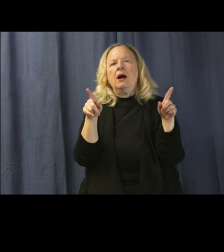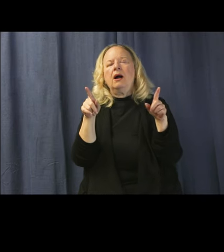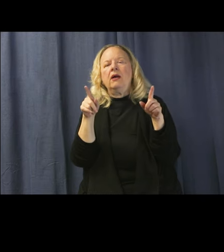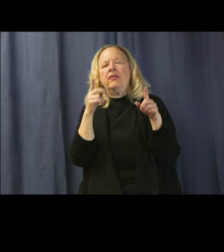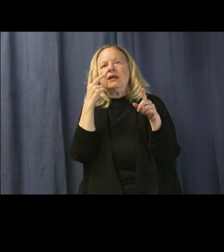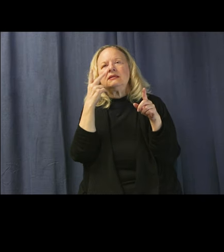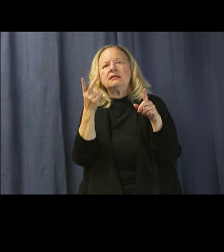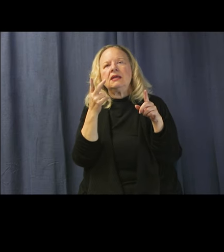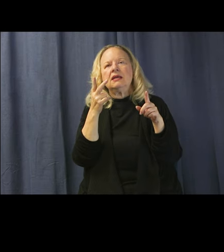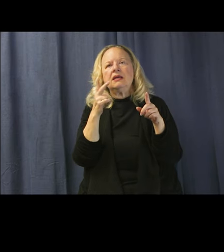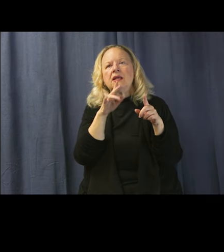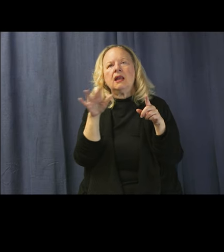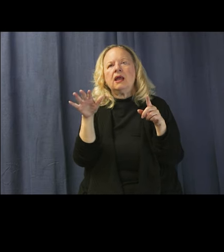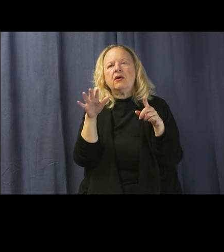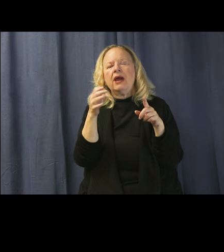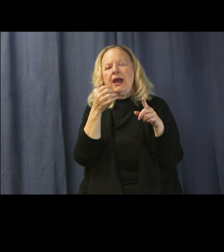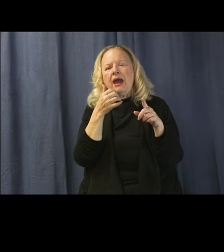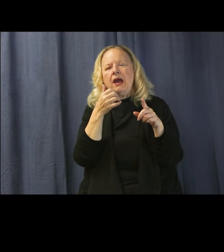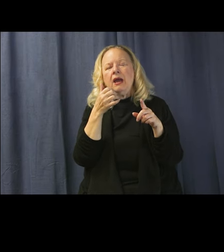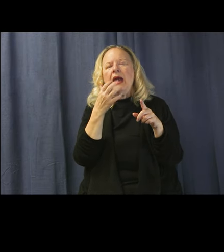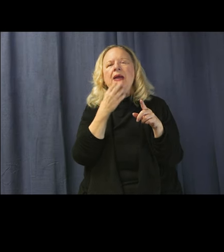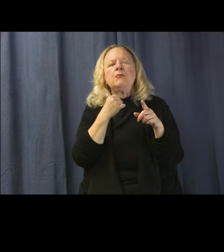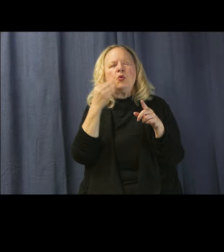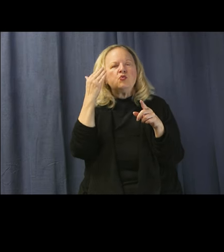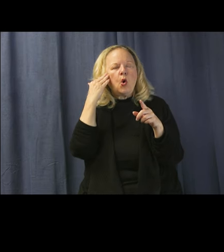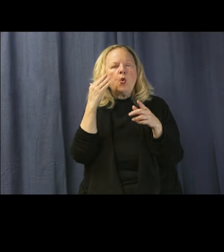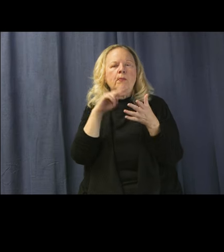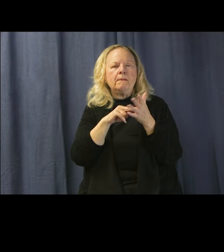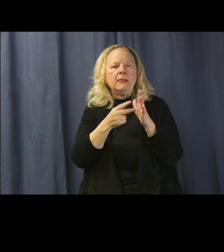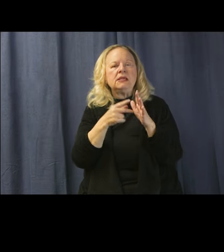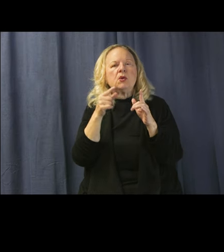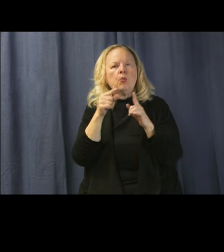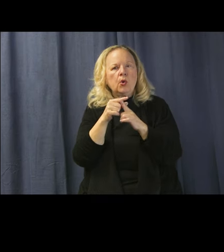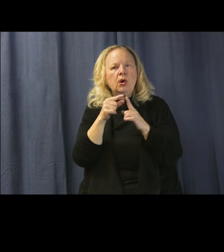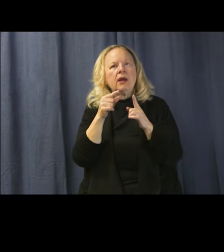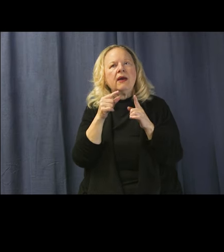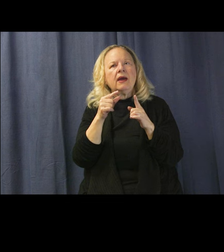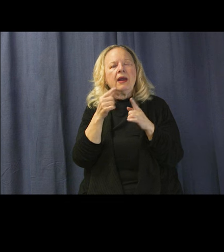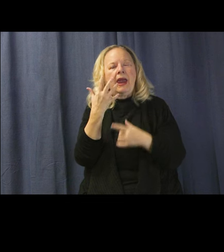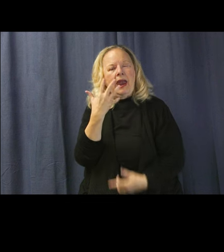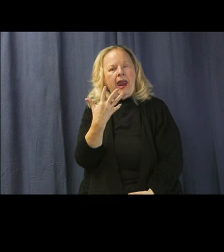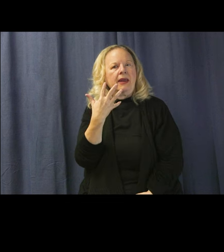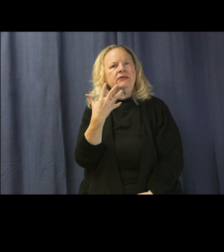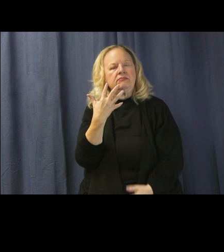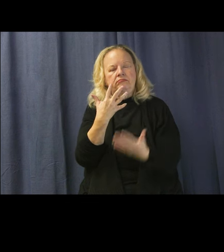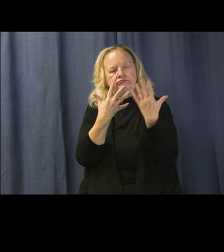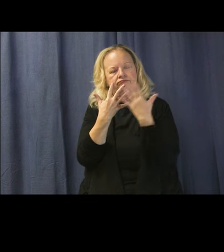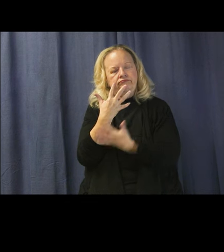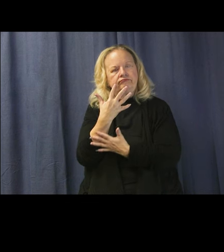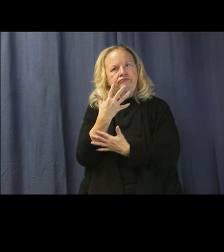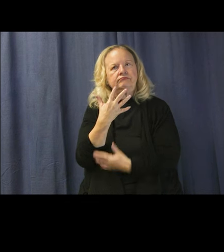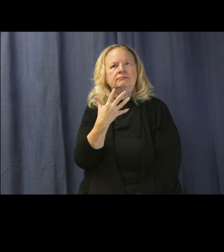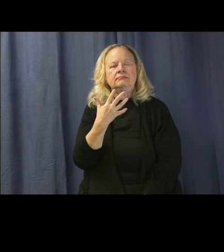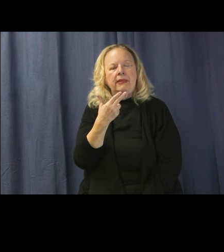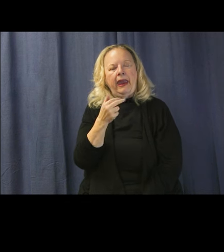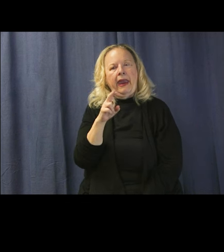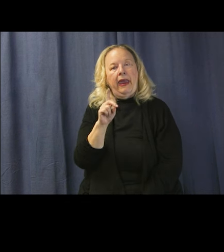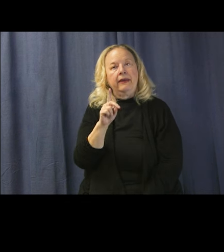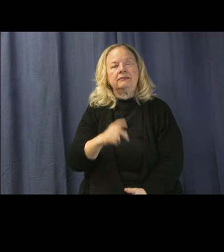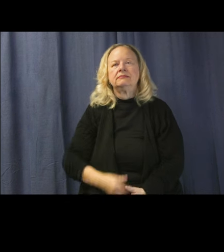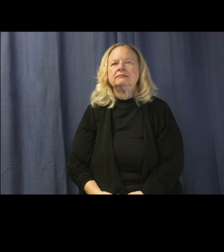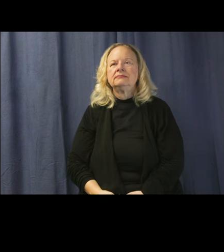But when they see the letter Yud, anybody who knows Hebrew knows that is the word hand. Now, let's go back to